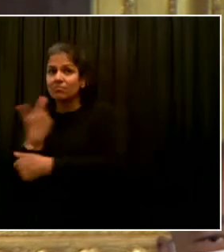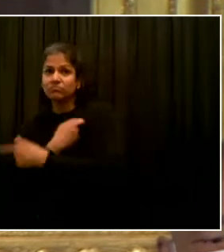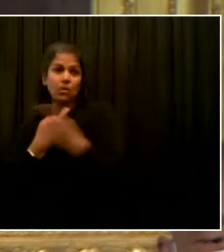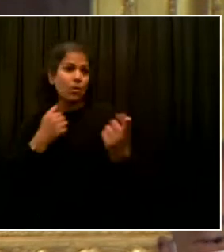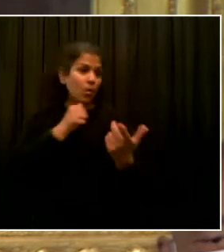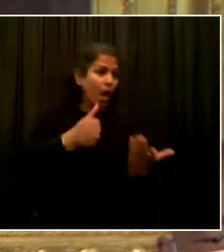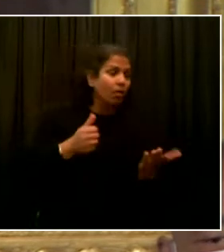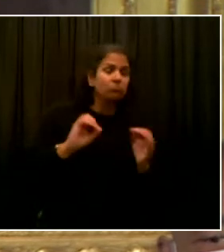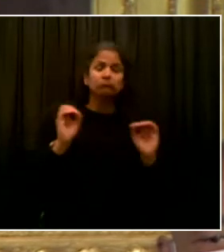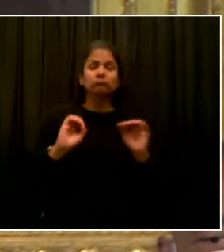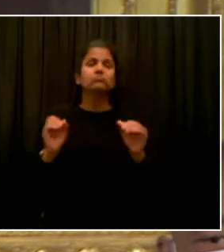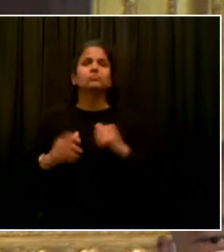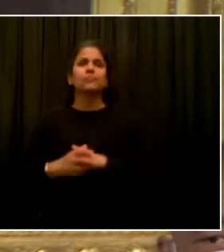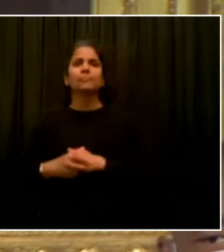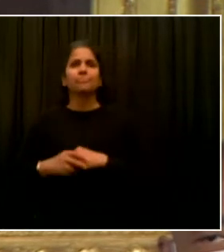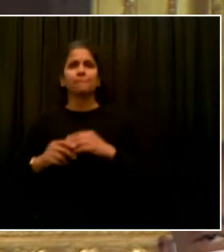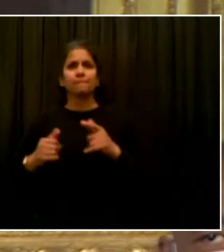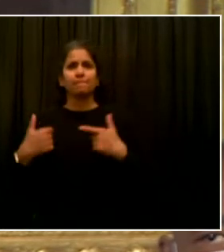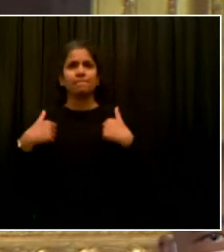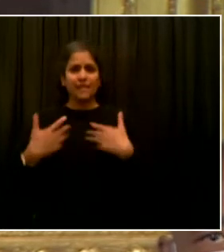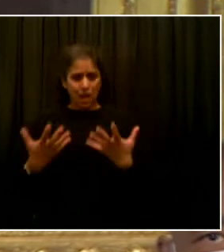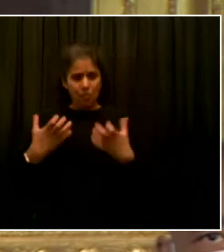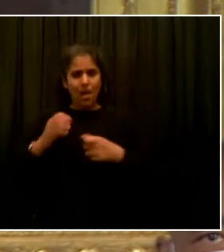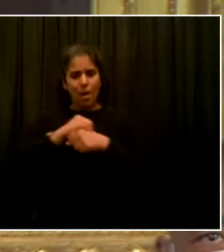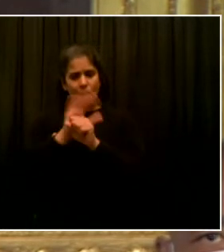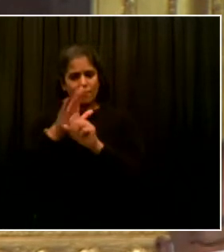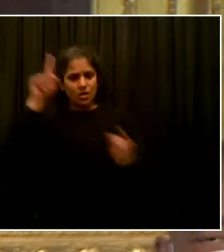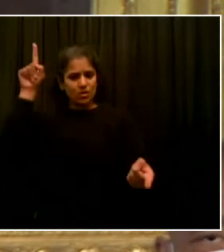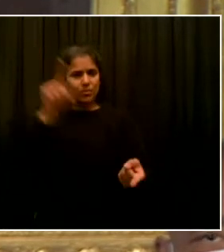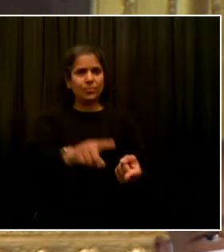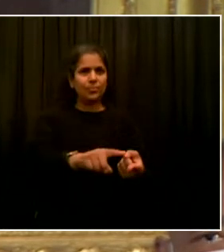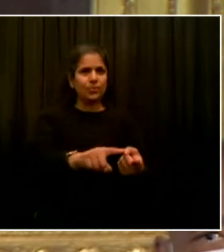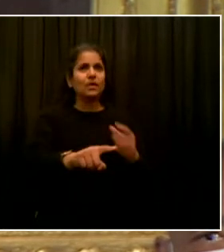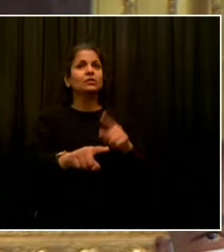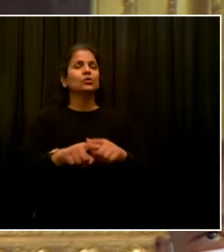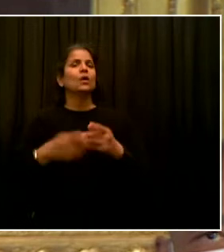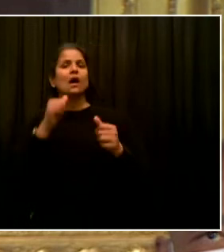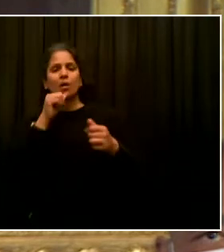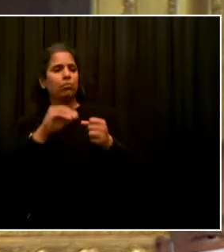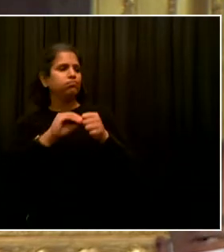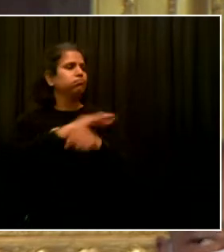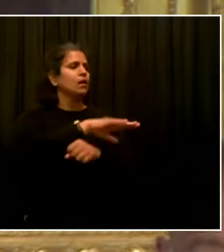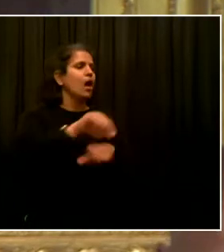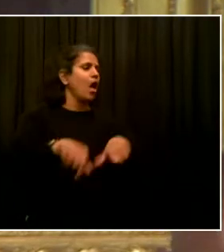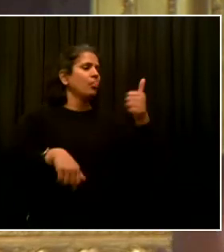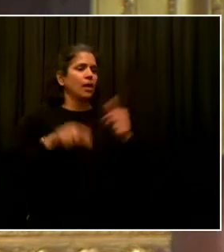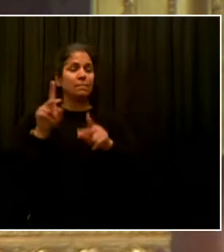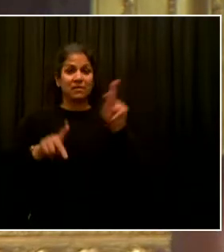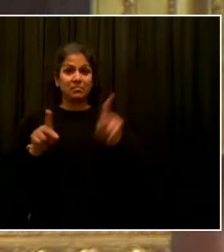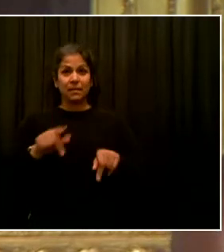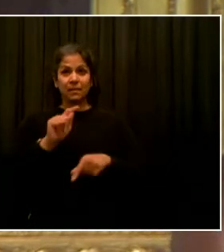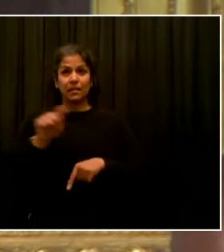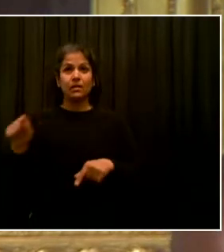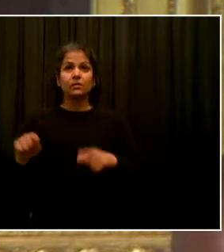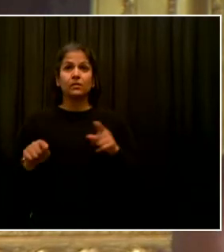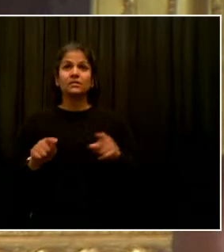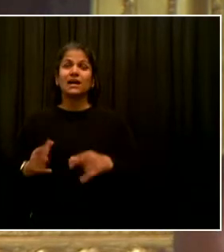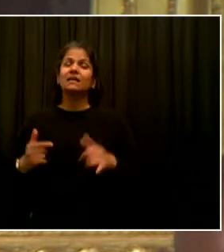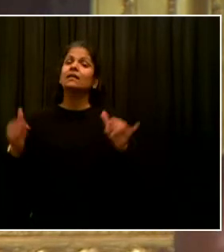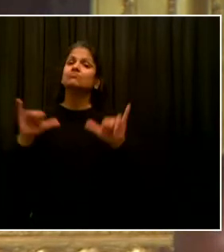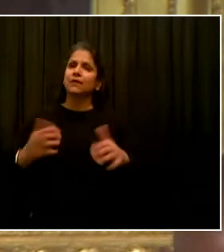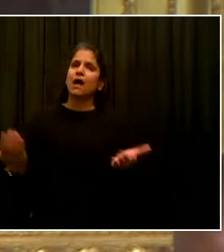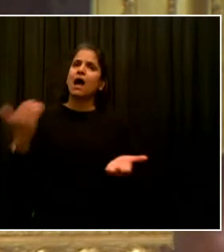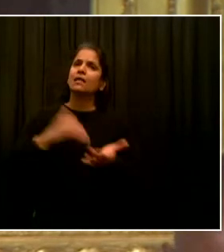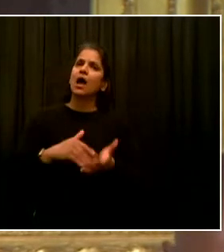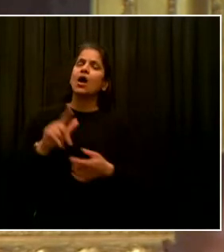transmission, how will that impact be felt if we don't protect those who are uninsured? Time and again, the virus has thrown everything it can